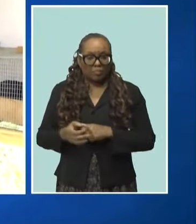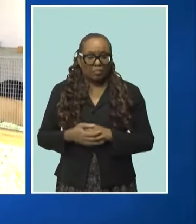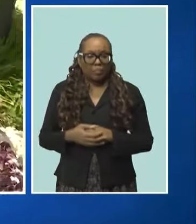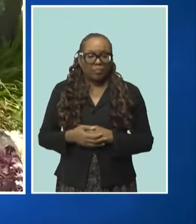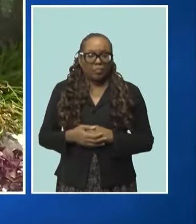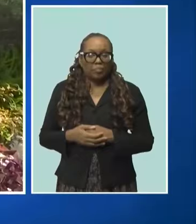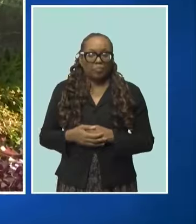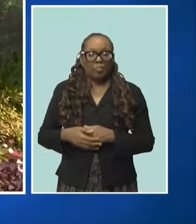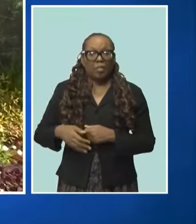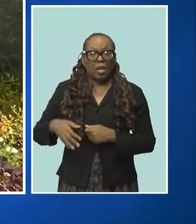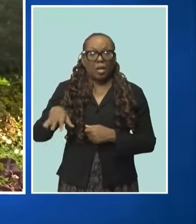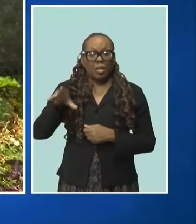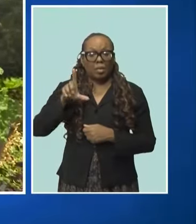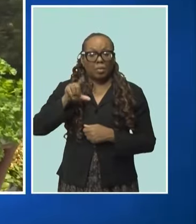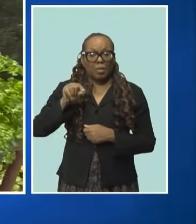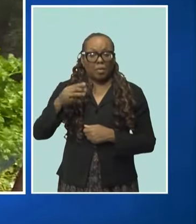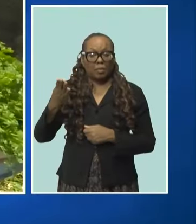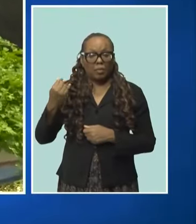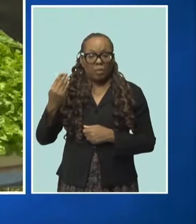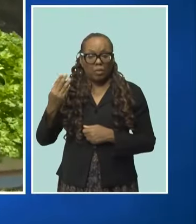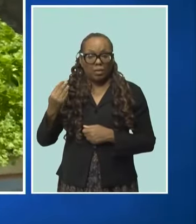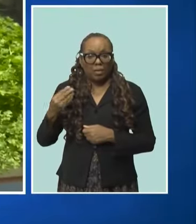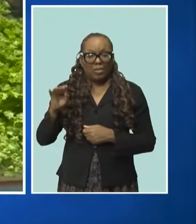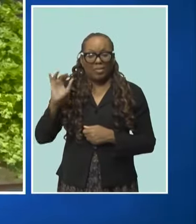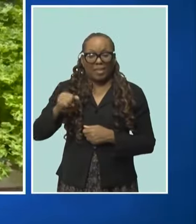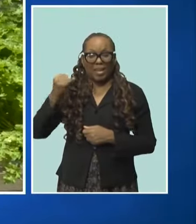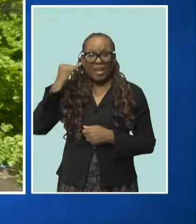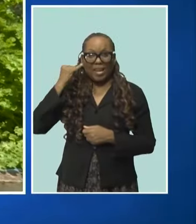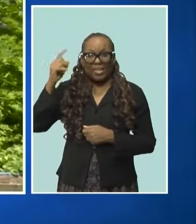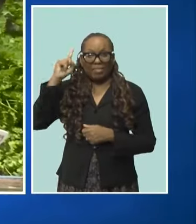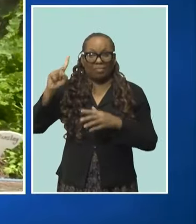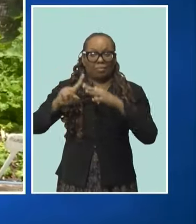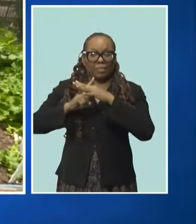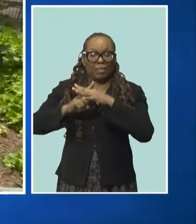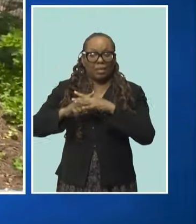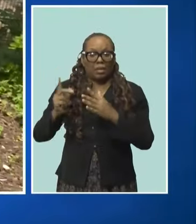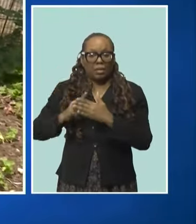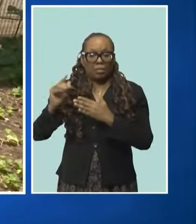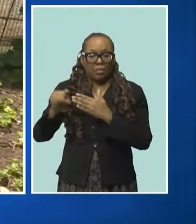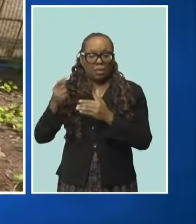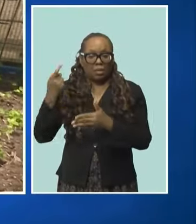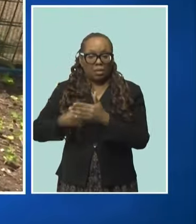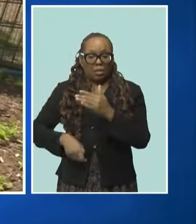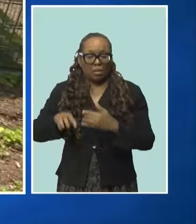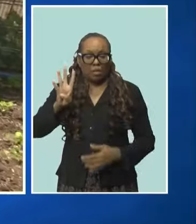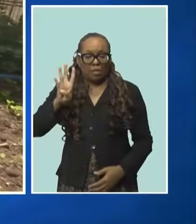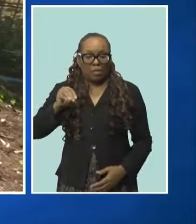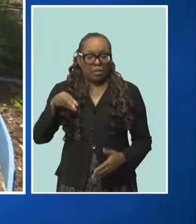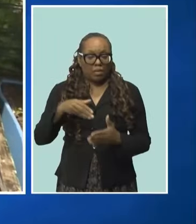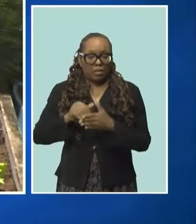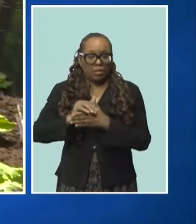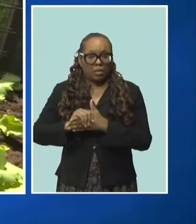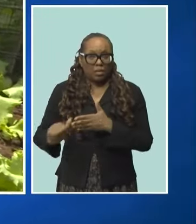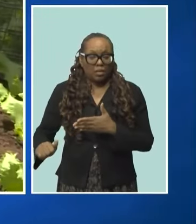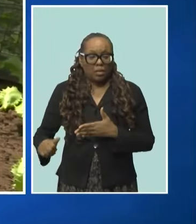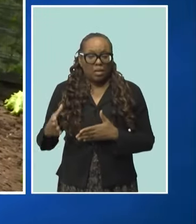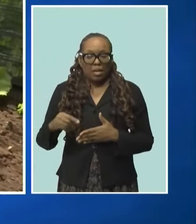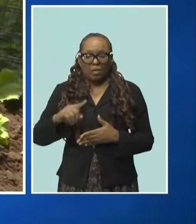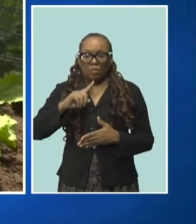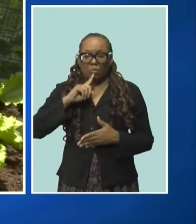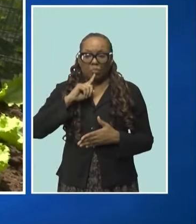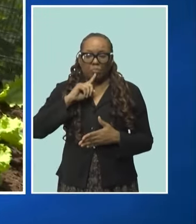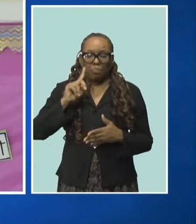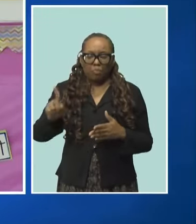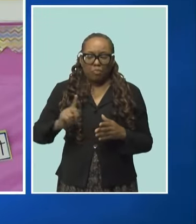2014. Vice Chairman Iodell Burrows said the project comes at a cost of $40,000 and has lived up to